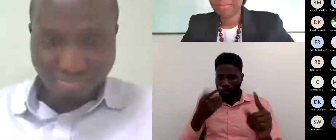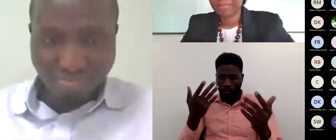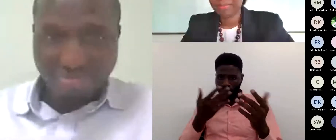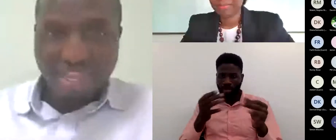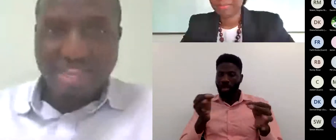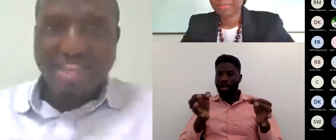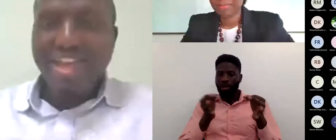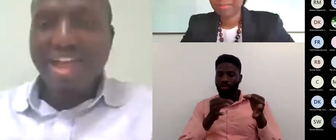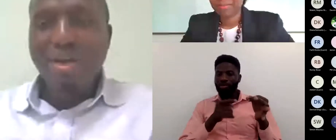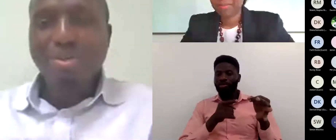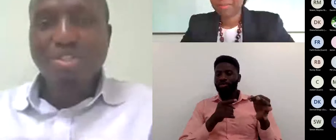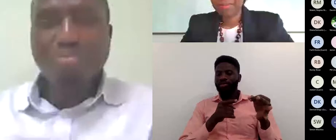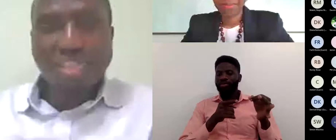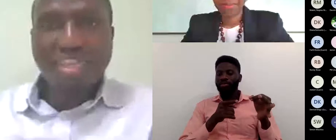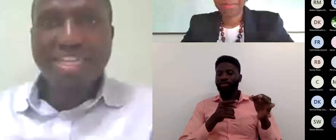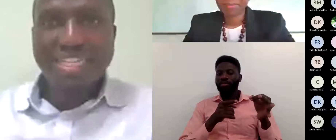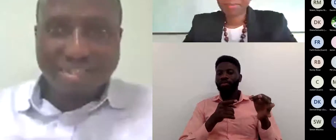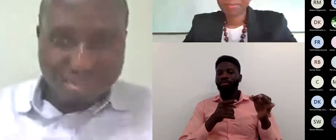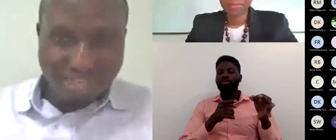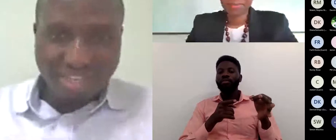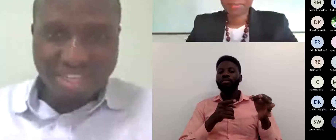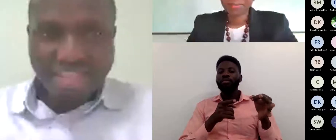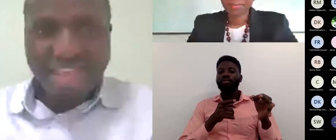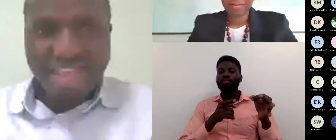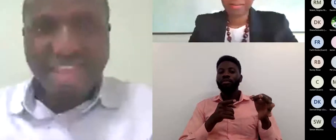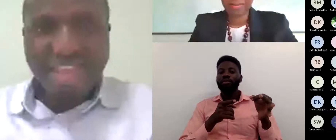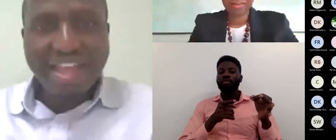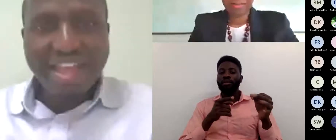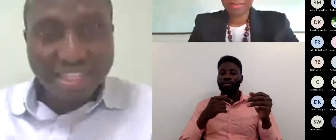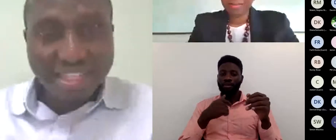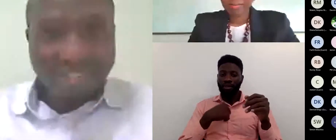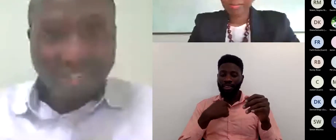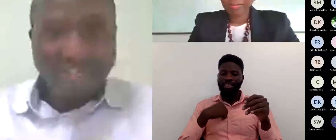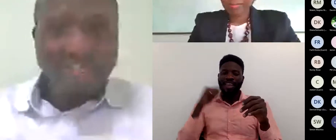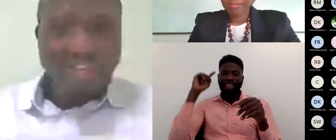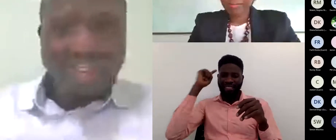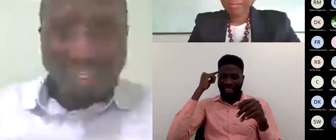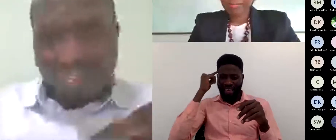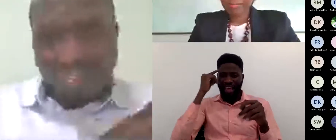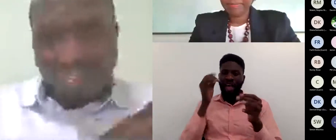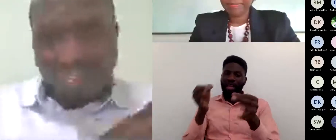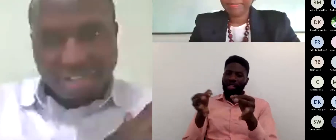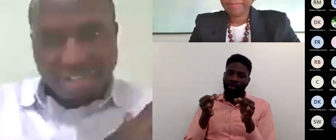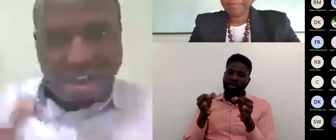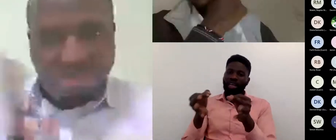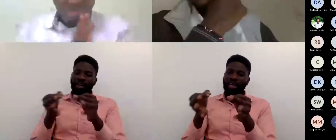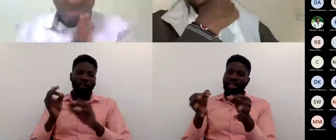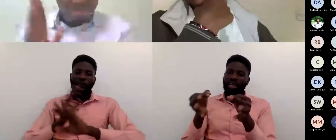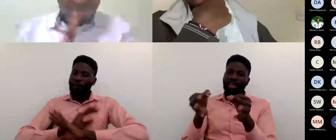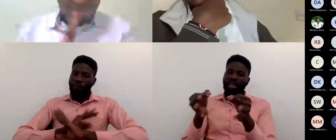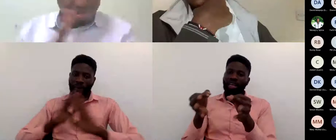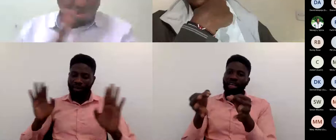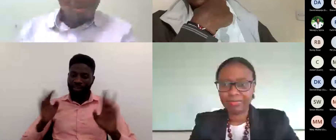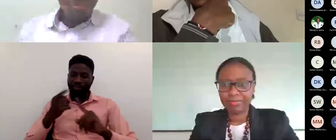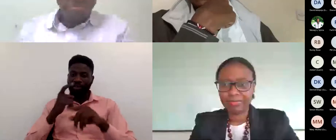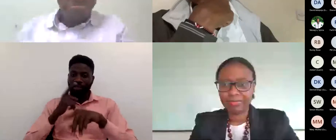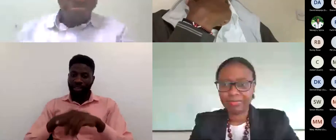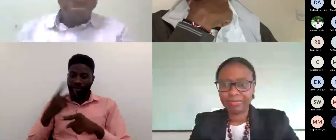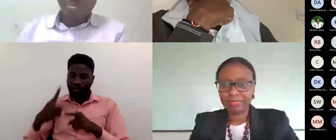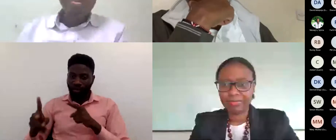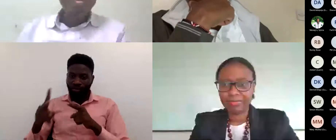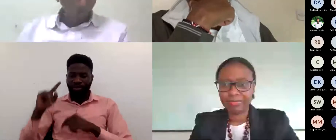accounting. I was dreaming and thinking accounting since around when I was in Form